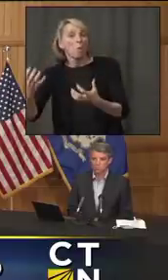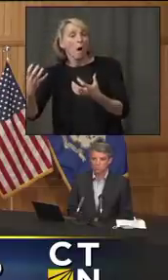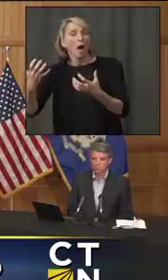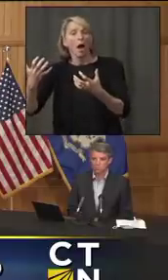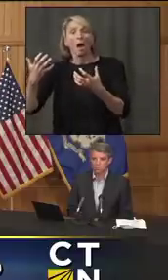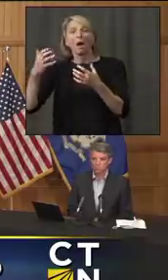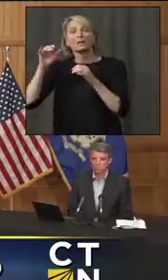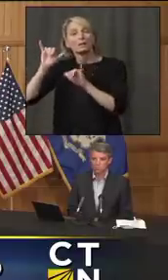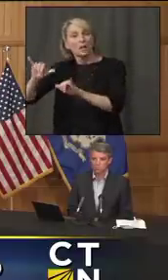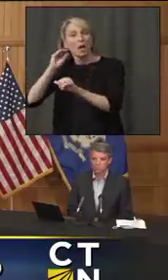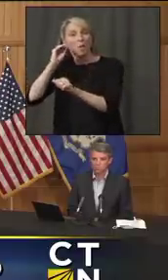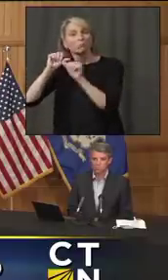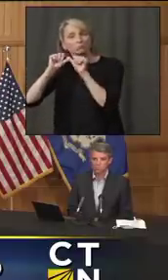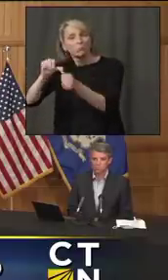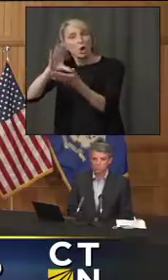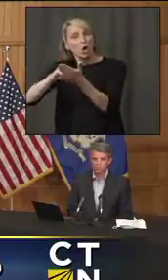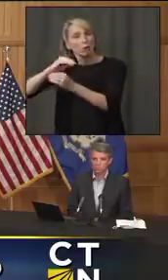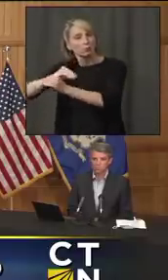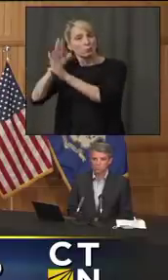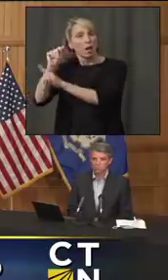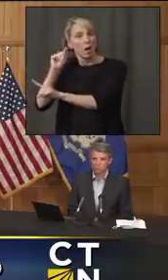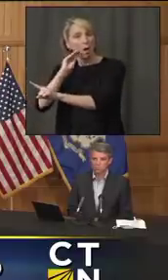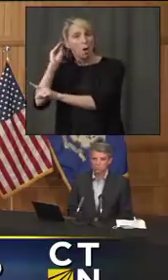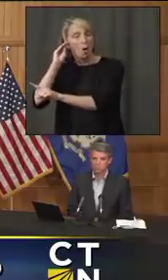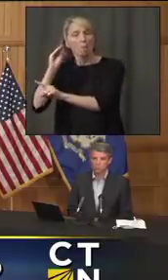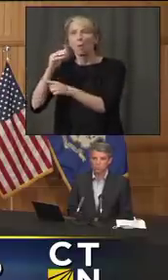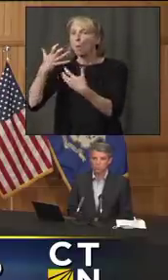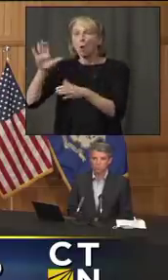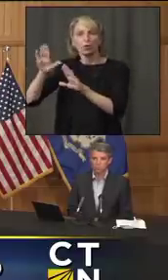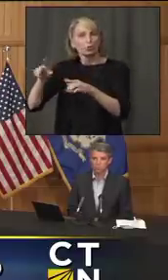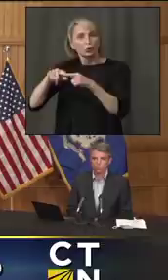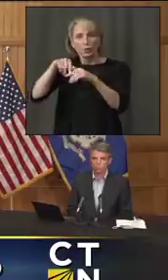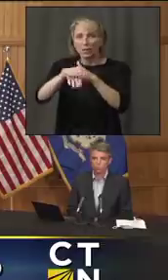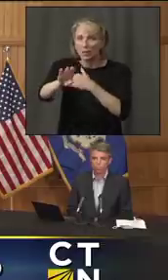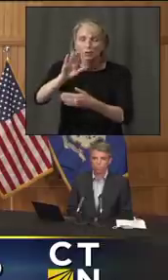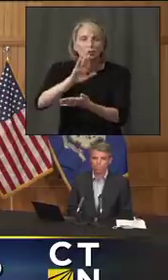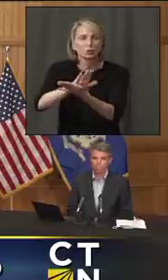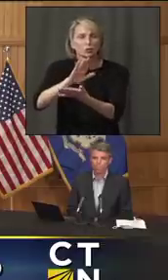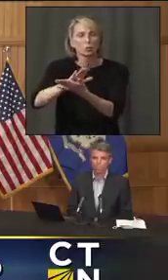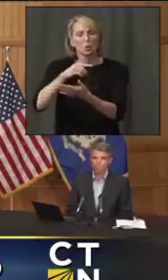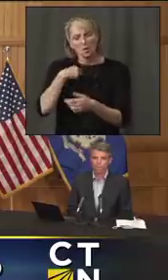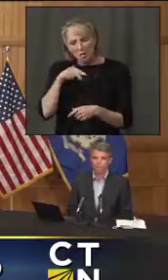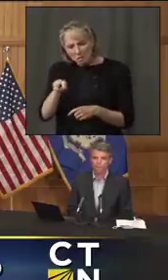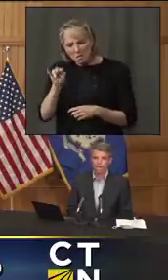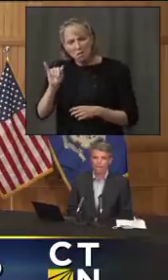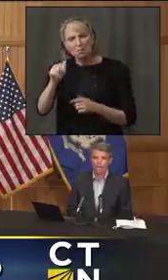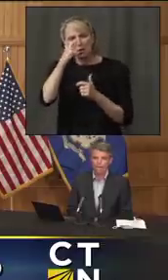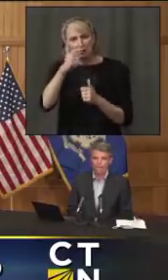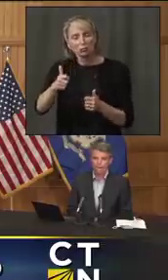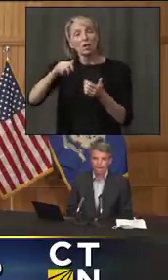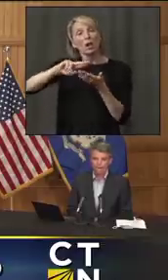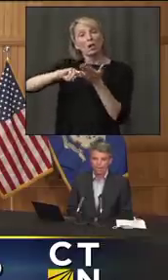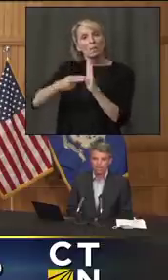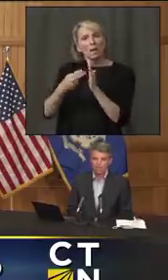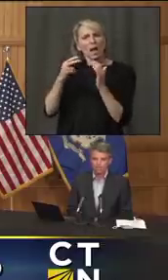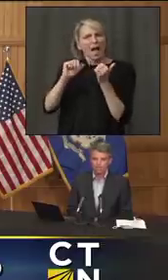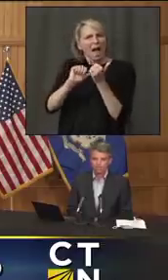a teacher will be dedicated to teaching in class. Would they be responsible for the online learning as well?